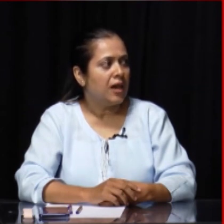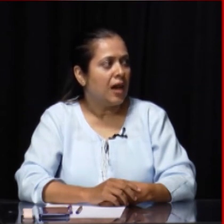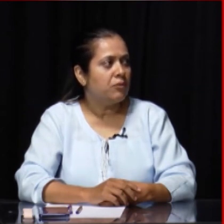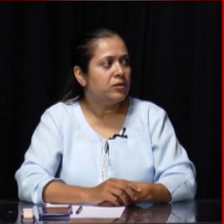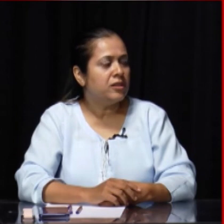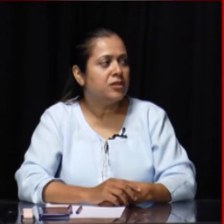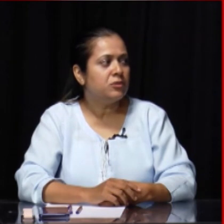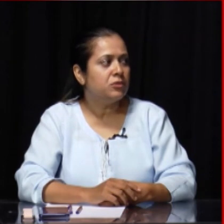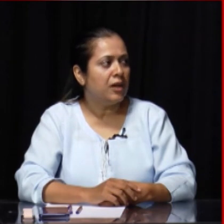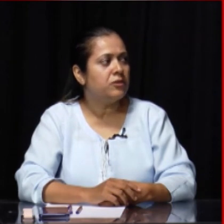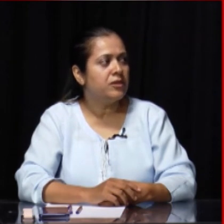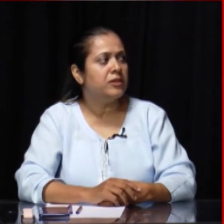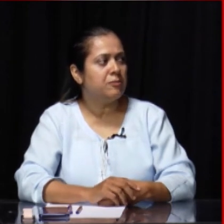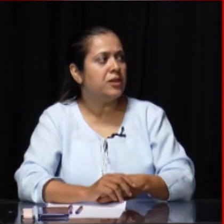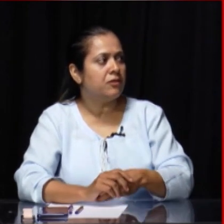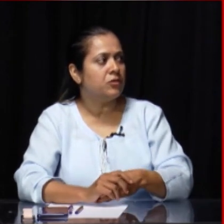environment,